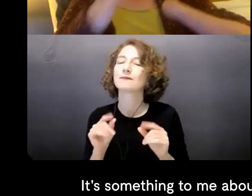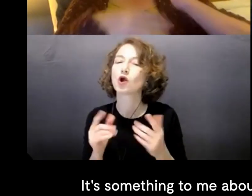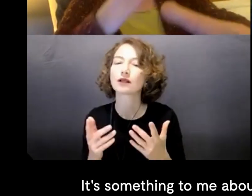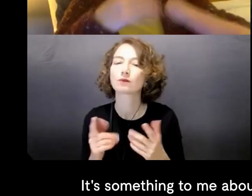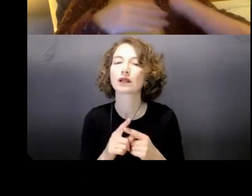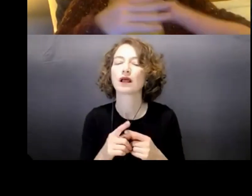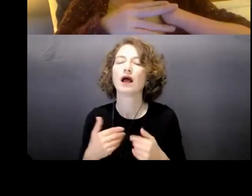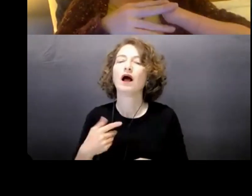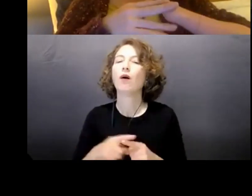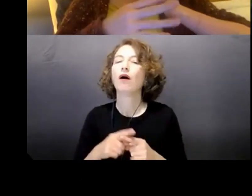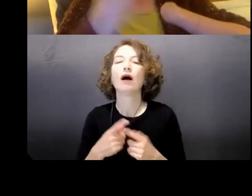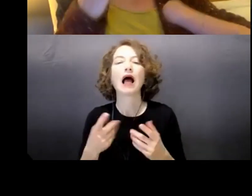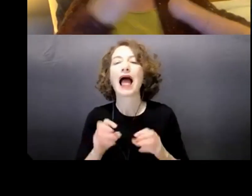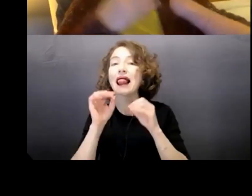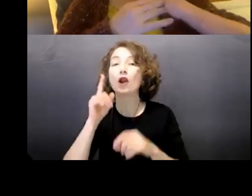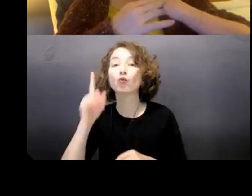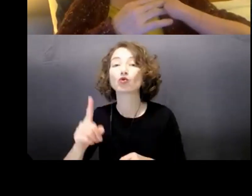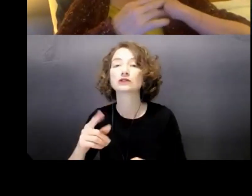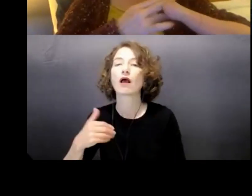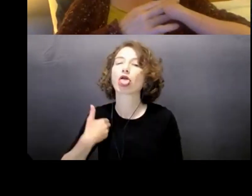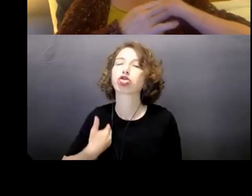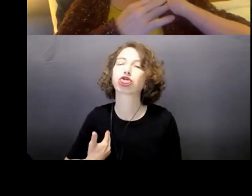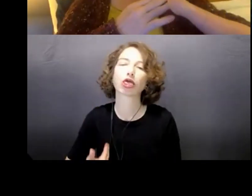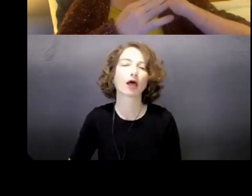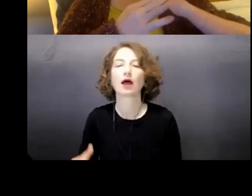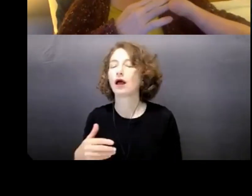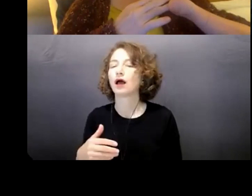exhaustion of explaining or representing or